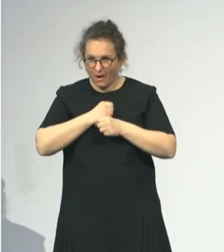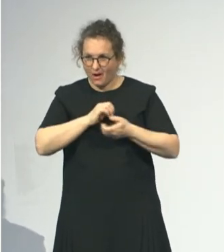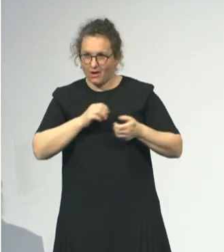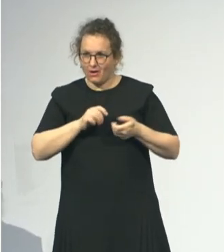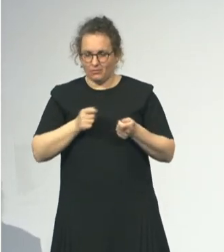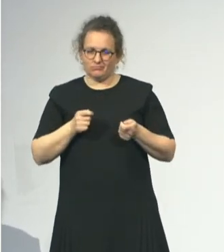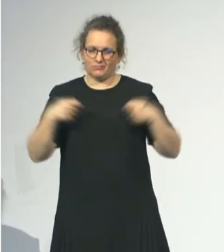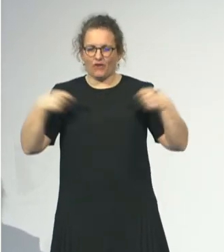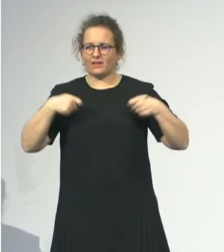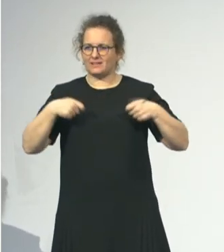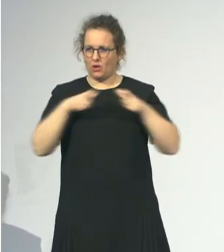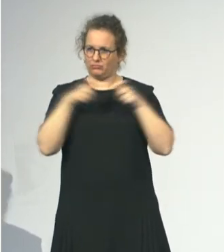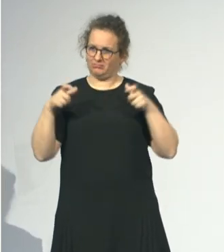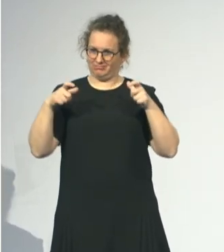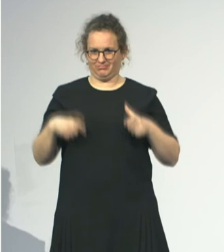people,